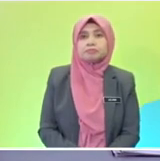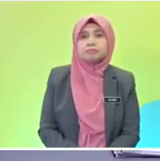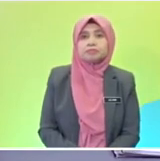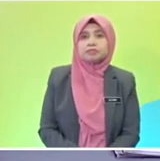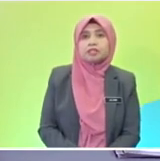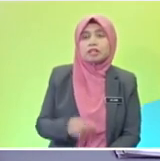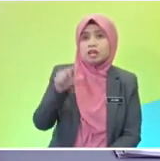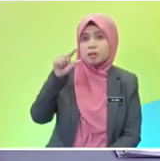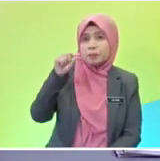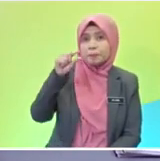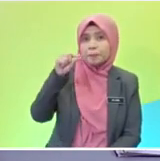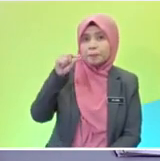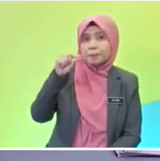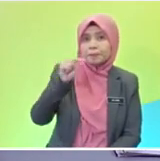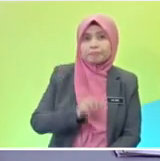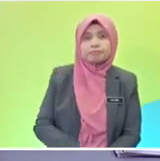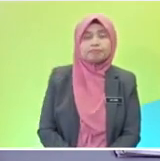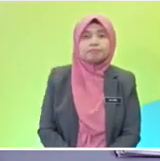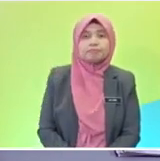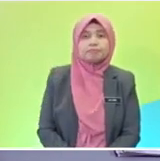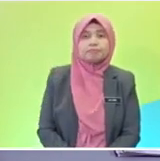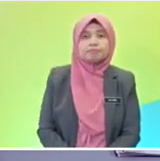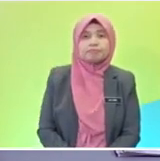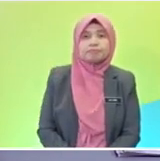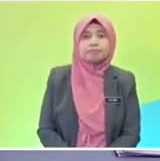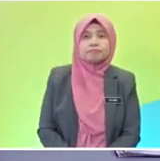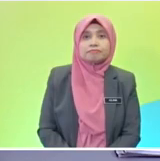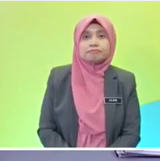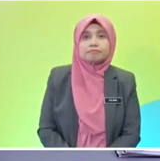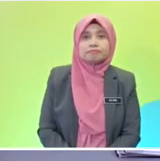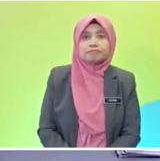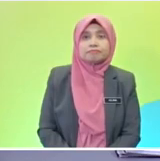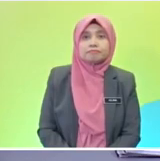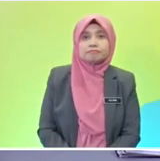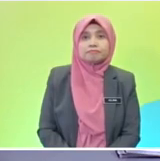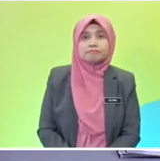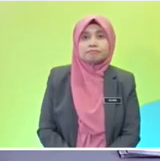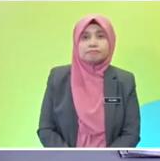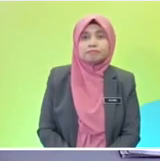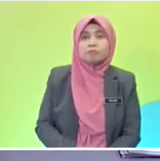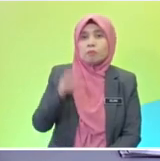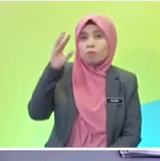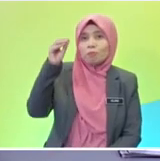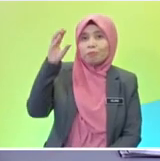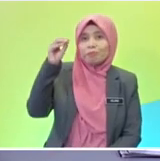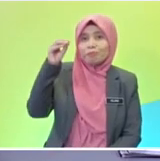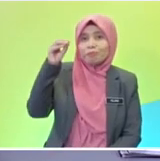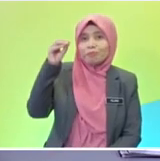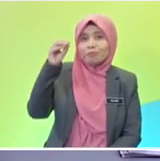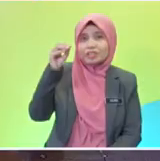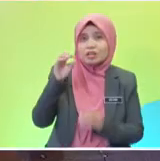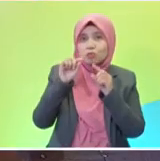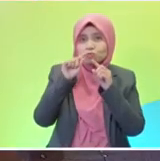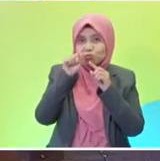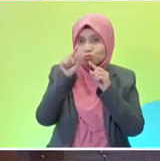glue. Glue. Okay. Ah. We also need a pom-pom. A pom-pom. Wow.